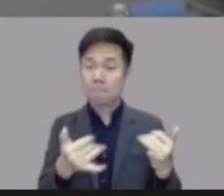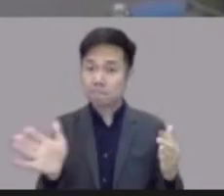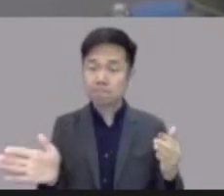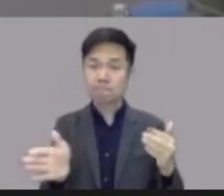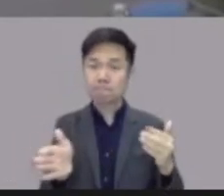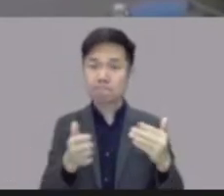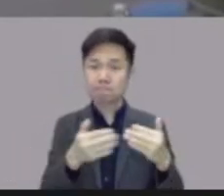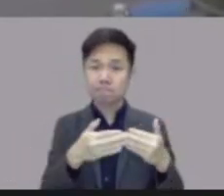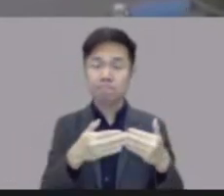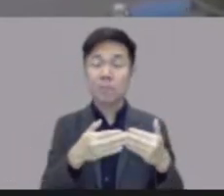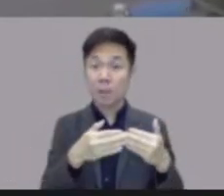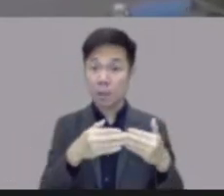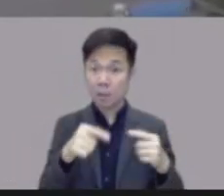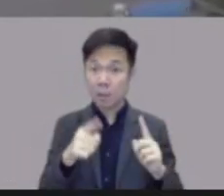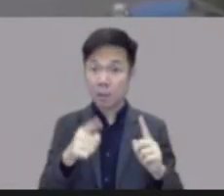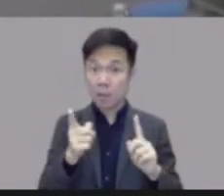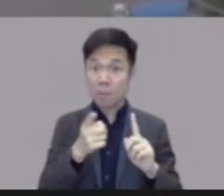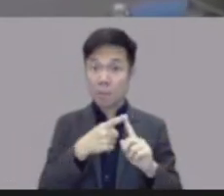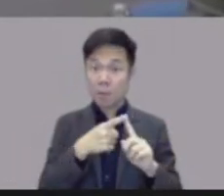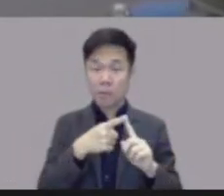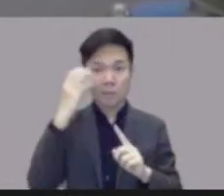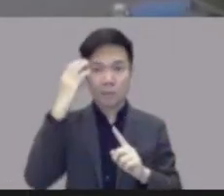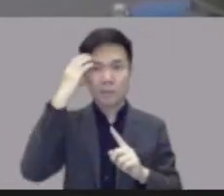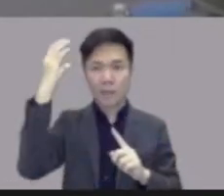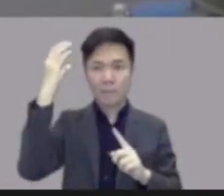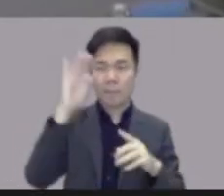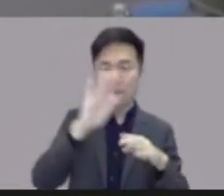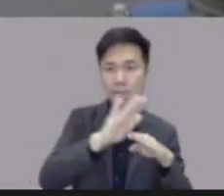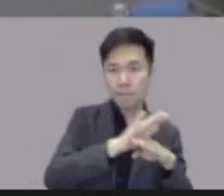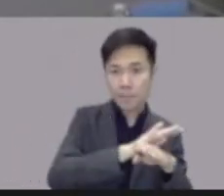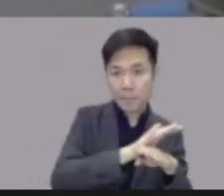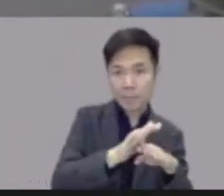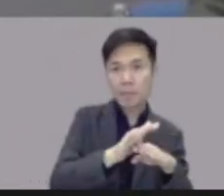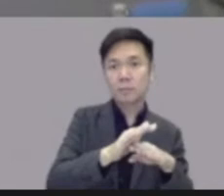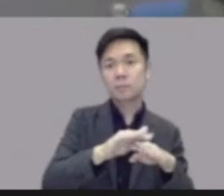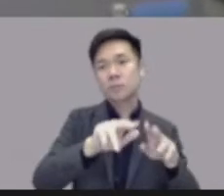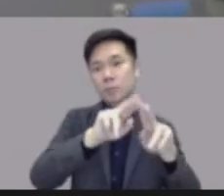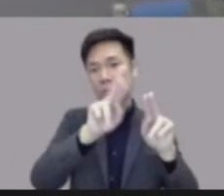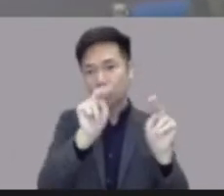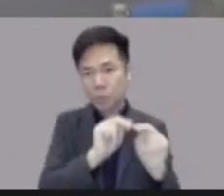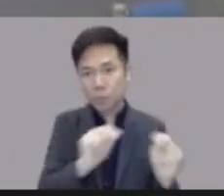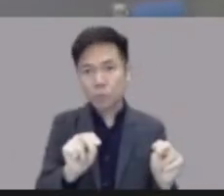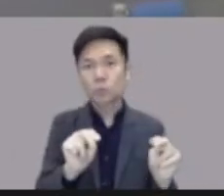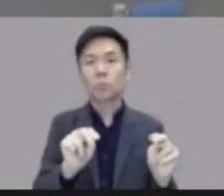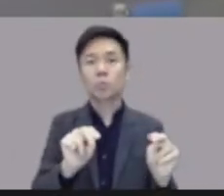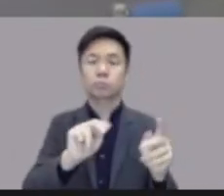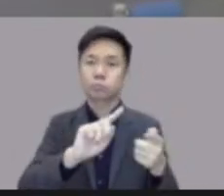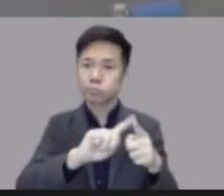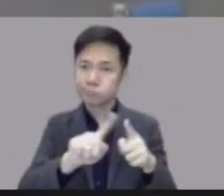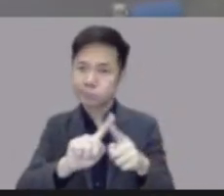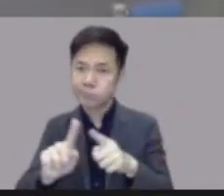emphasizing importance of multilateral and multi-level actions throughout the ever common goals thank you very much